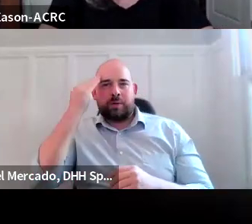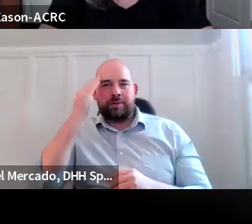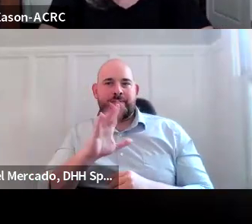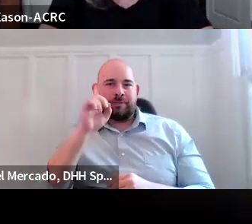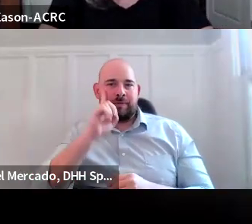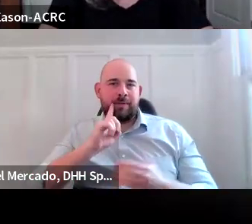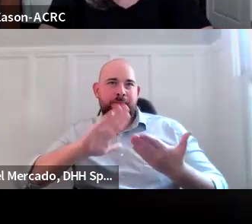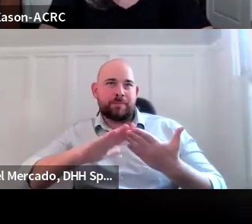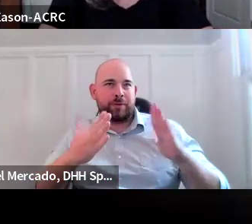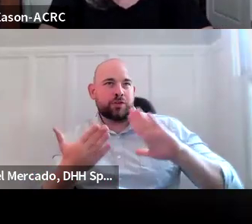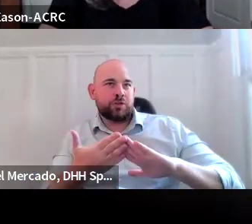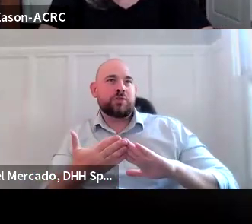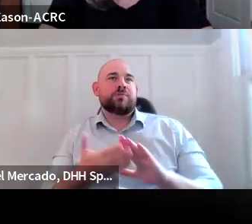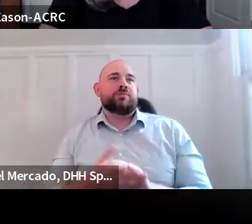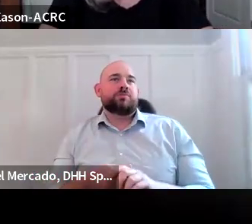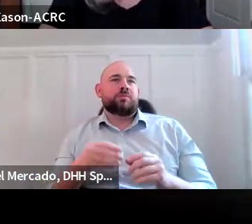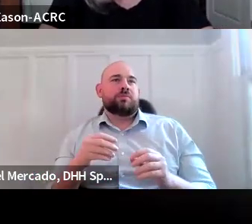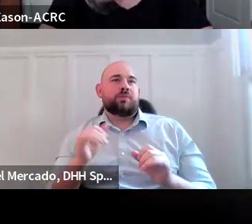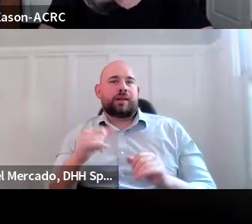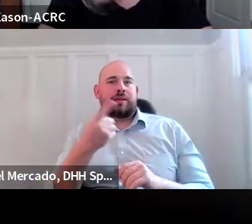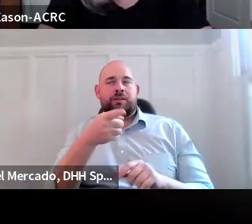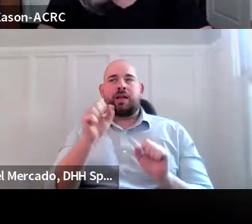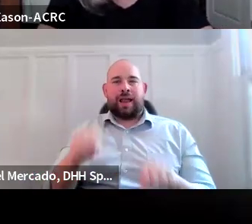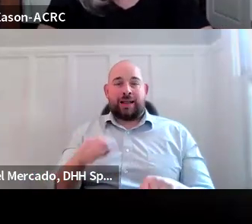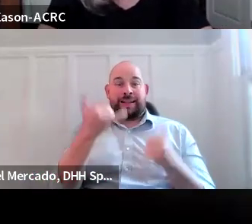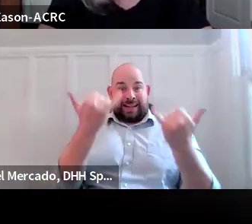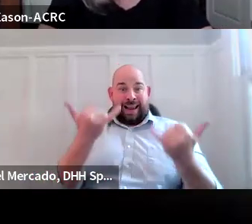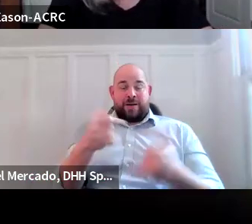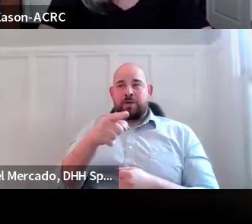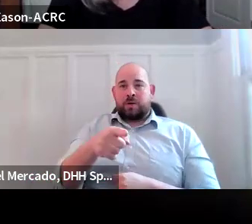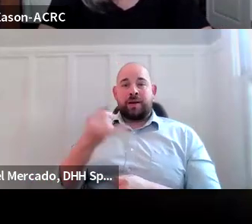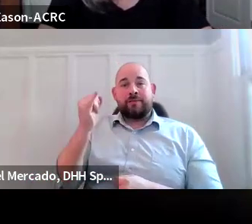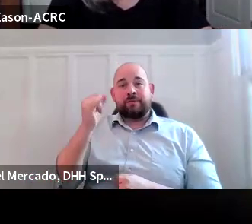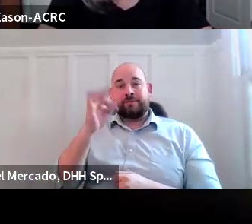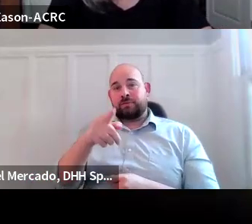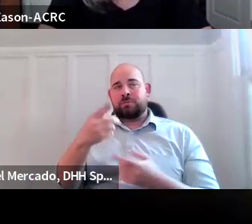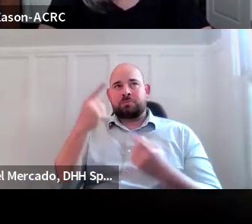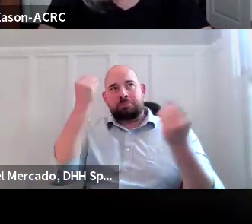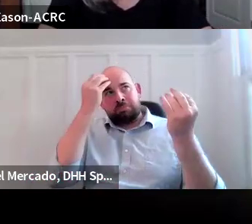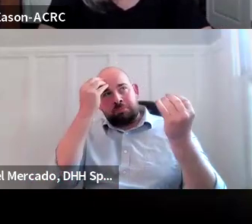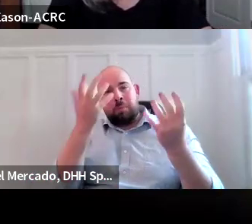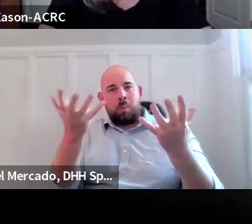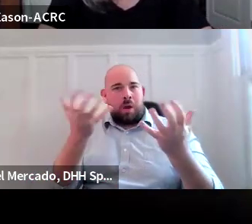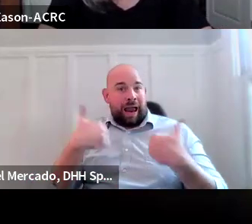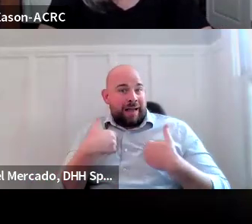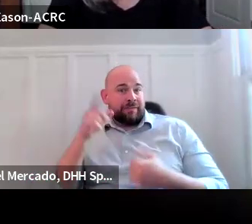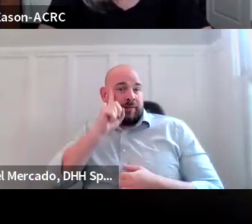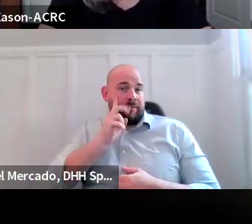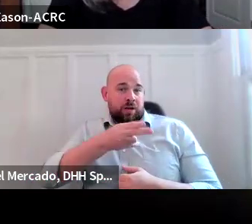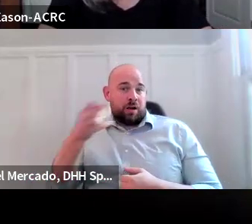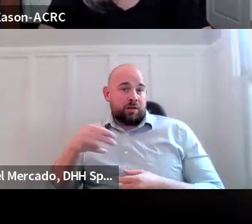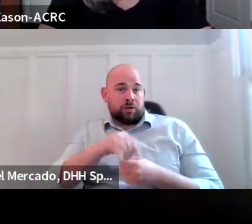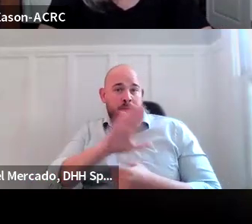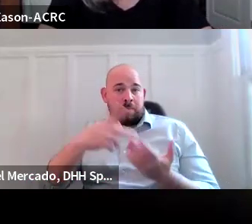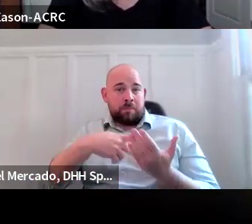And really, it's about being able to meet deaf and hard of hearing individuals' community and conversational needs,